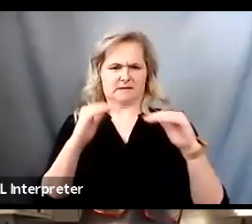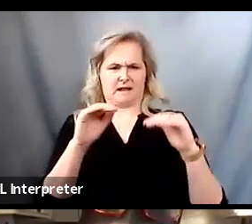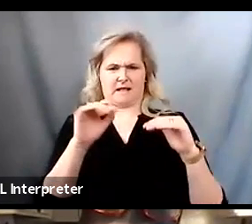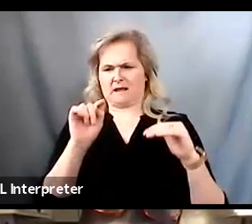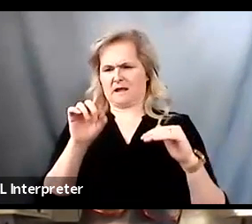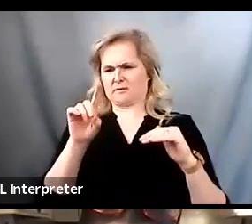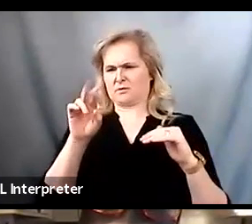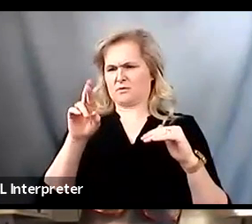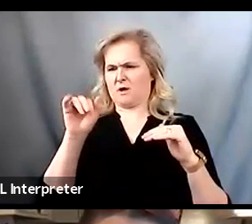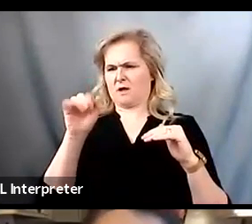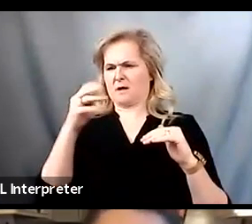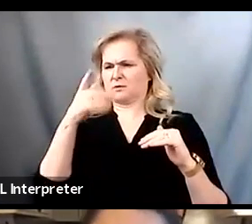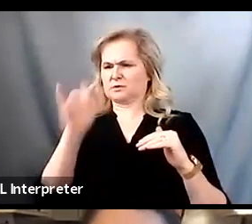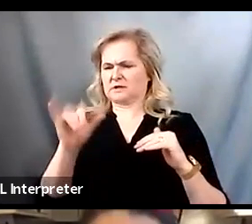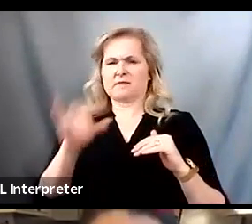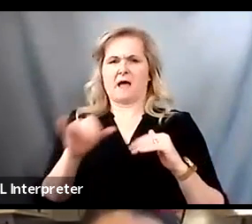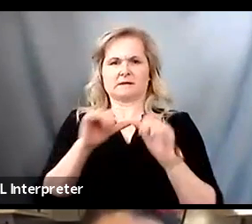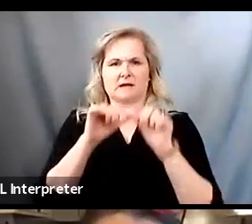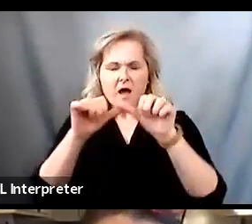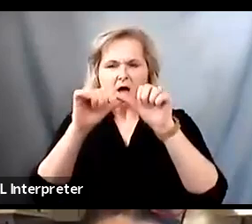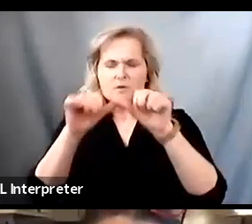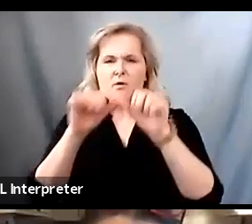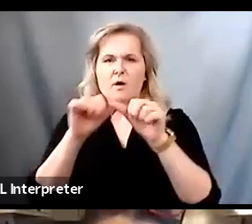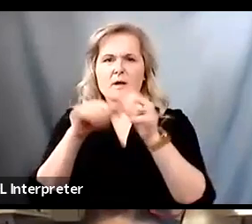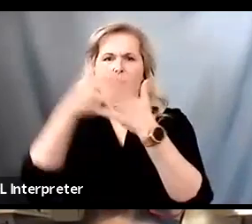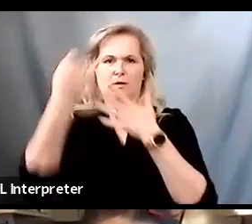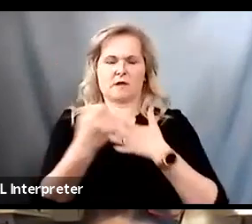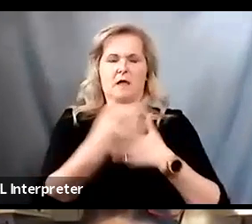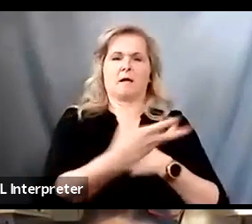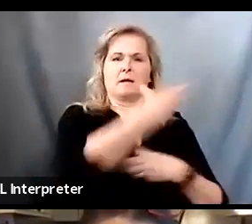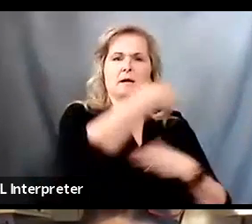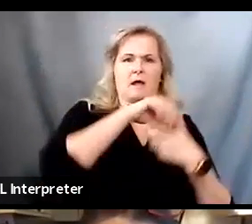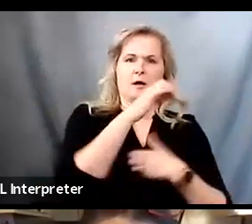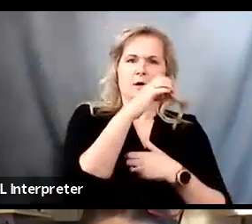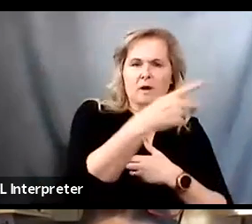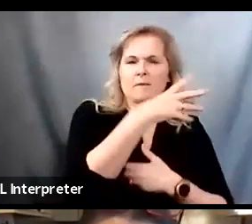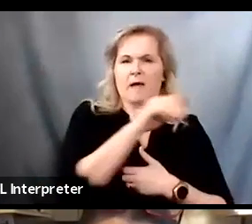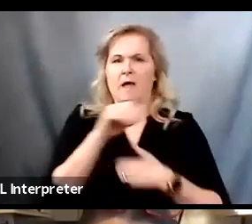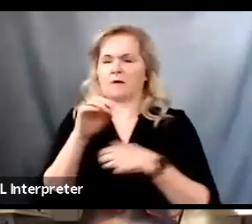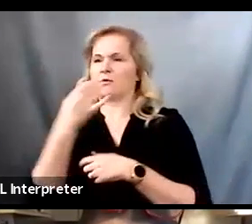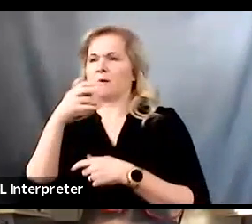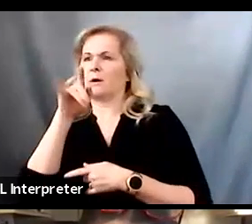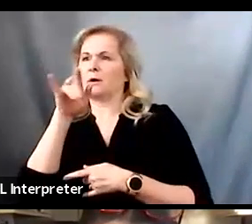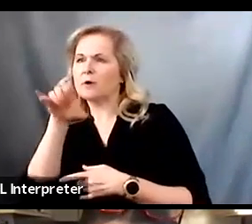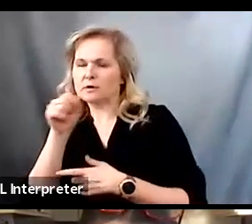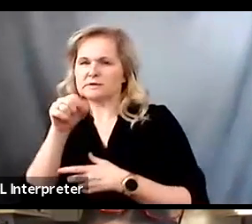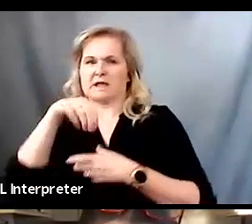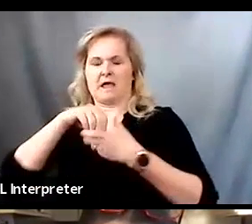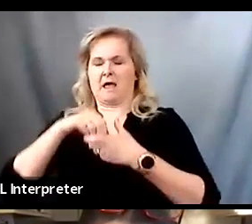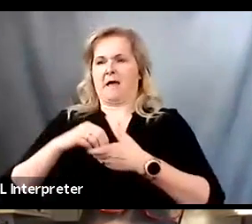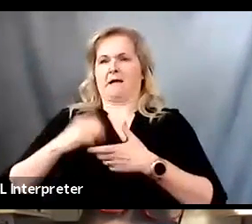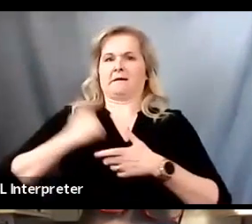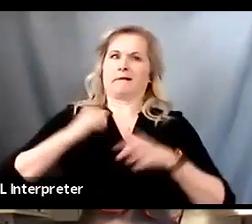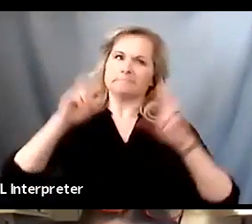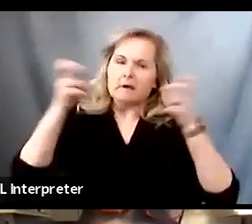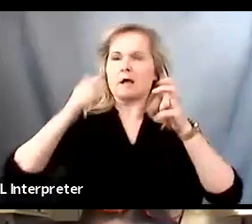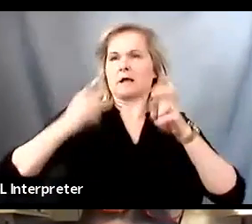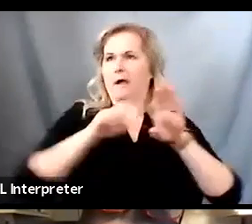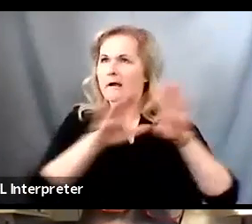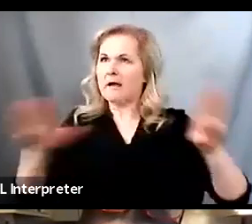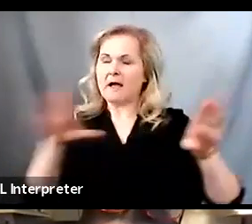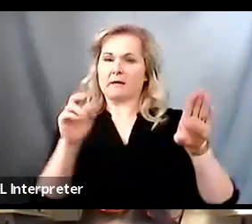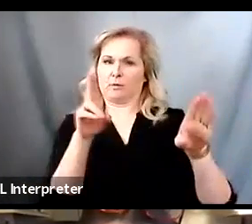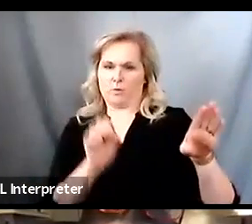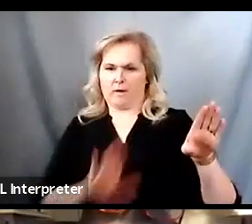ongoing project bringing together Crip and Indigenous dramaturgs from across Canada, so-called Canada and the United States, who work